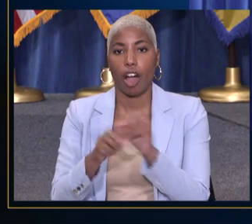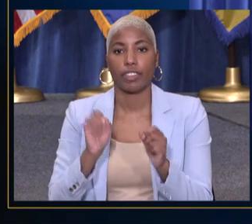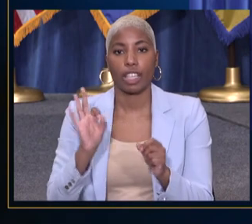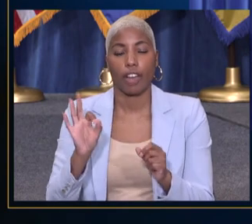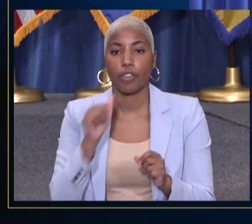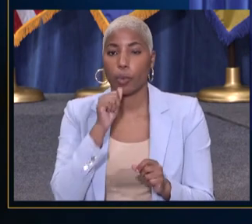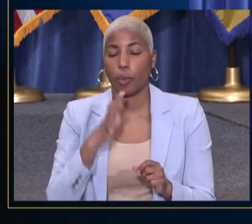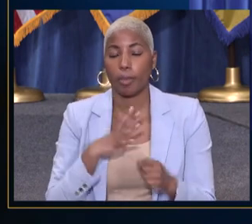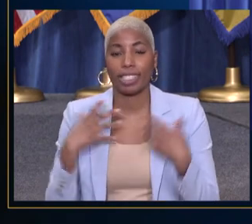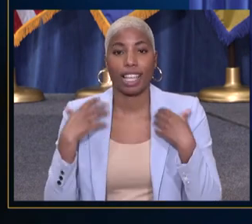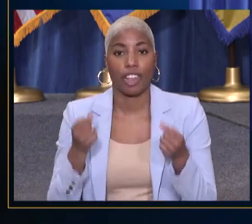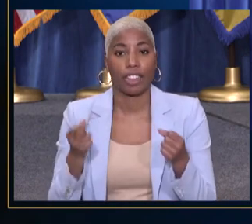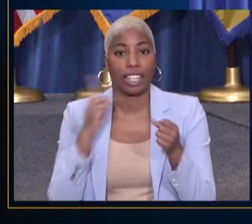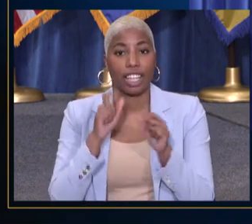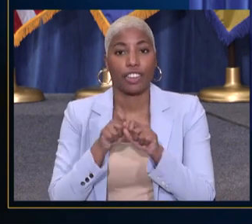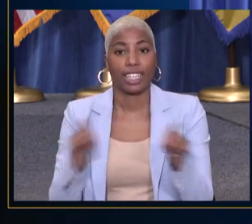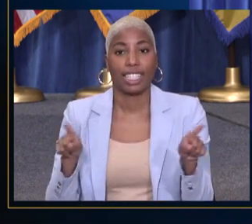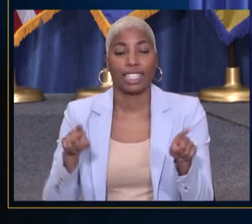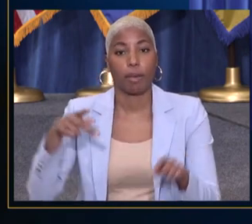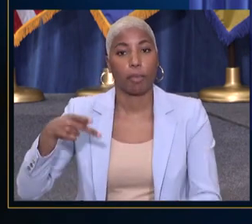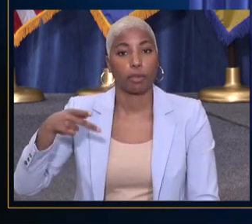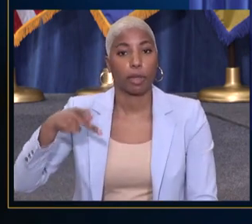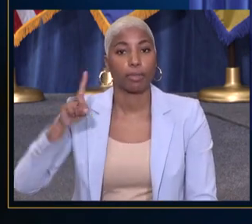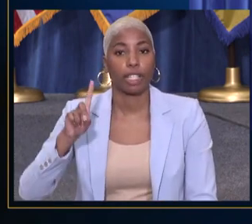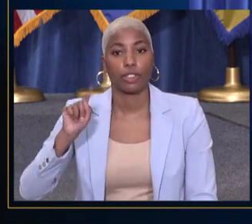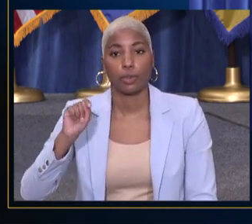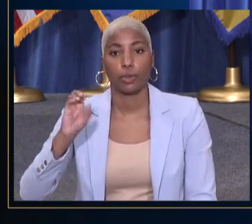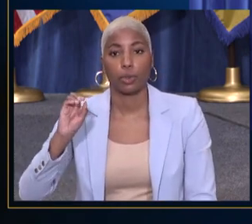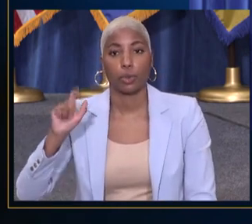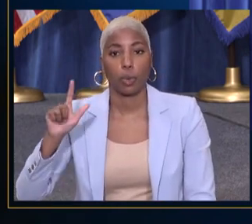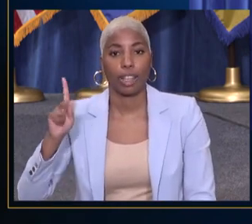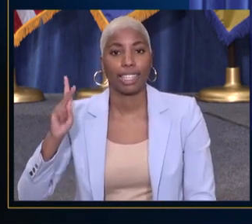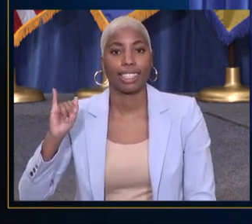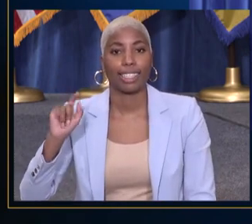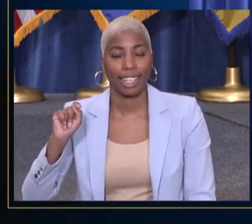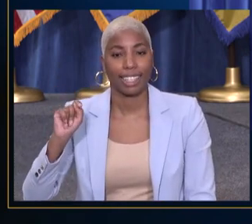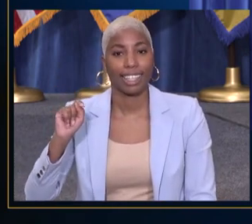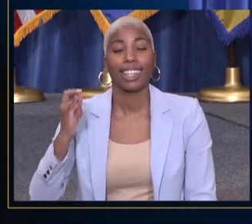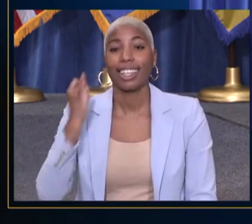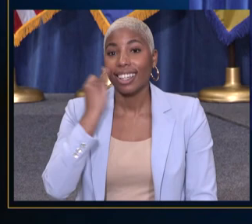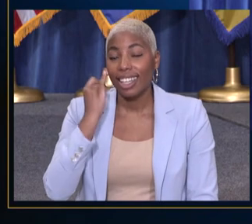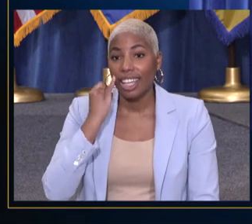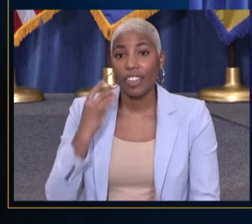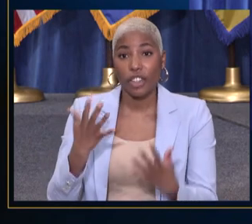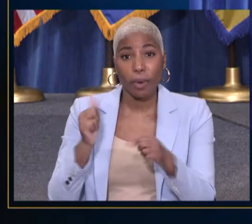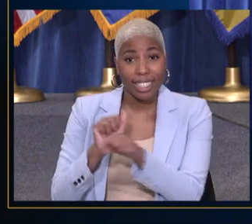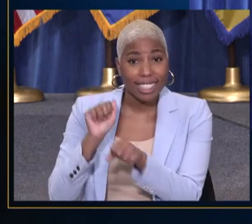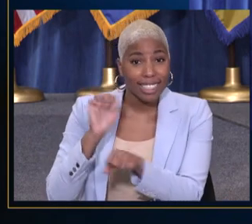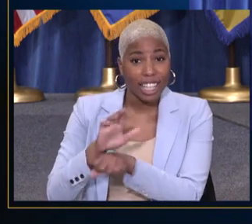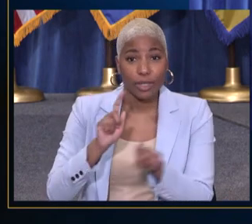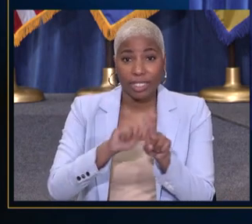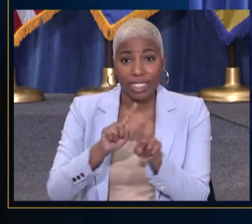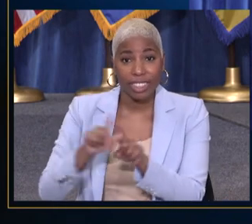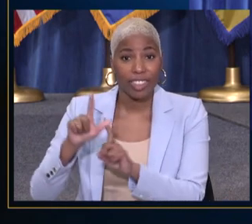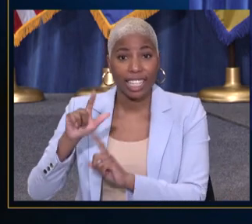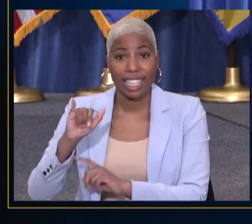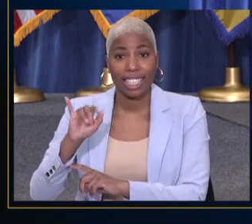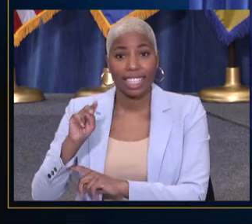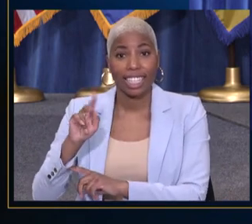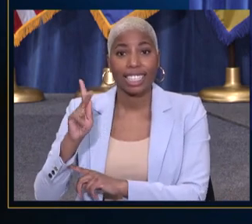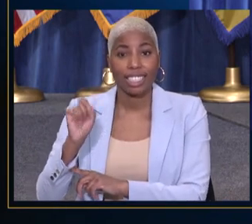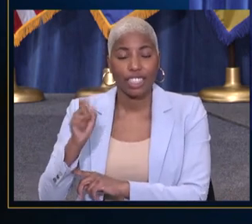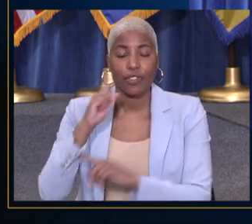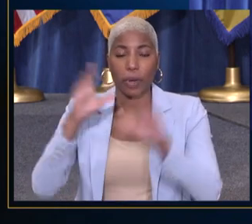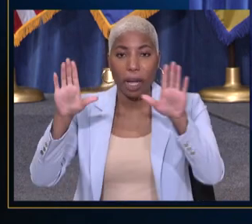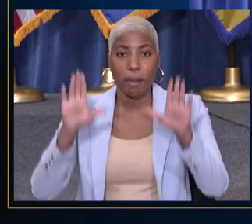a postpartum depression toolkit. If you want us to send you all of the links to these amazing resources that we have, please write